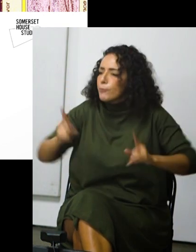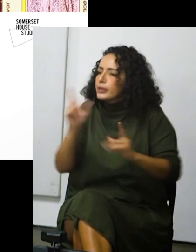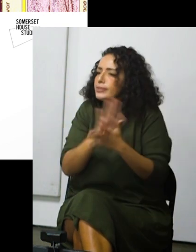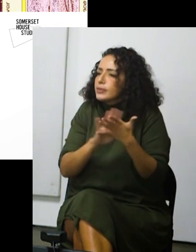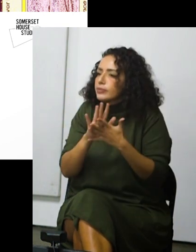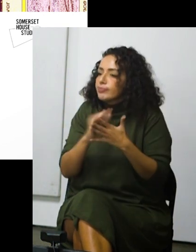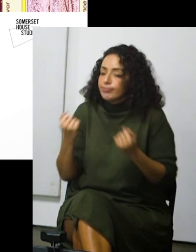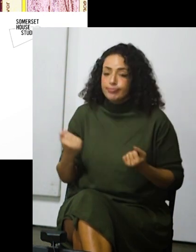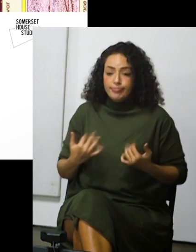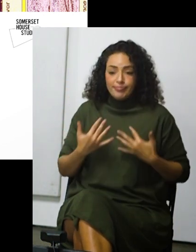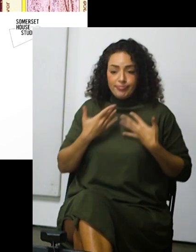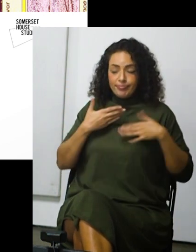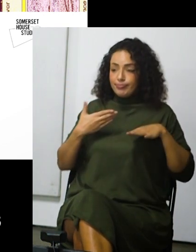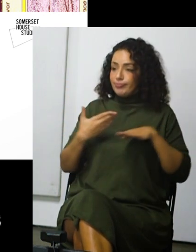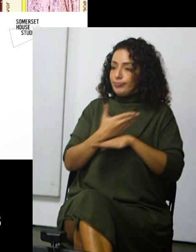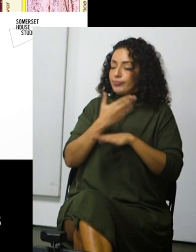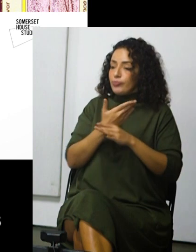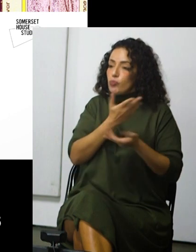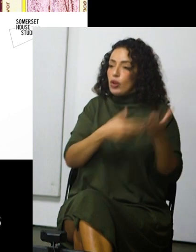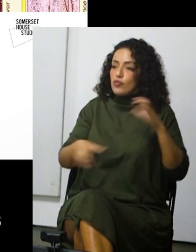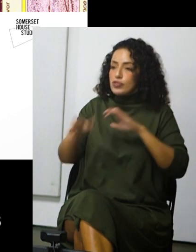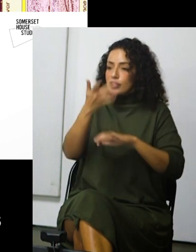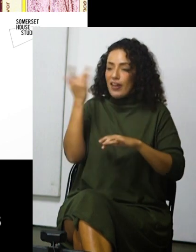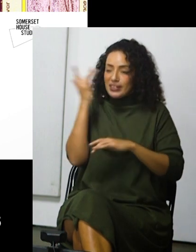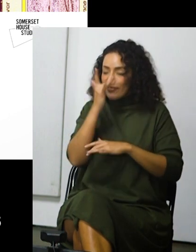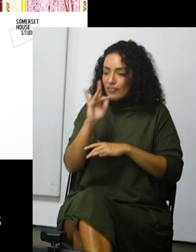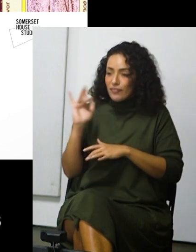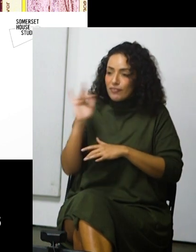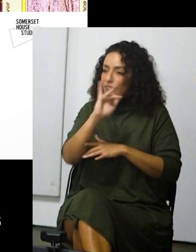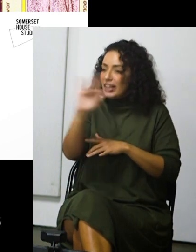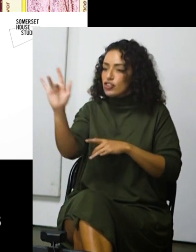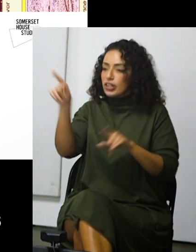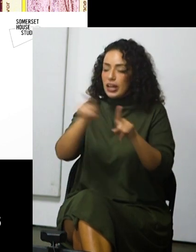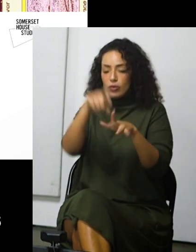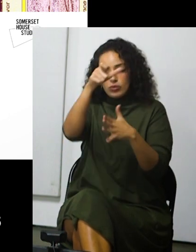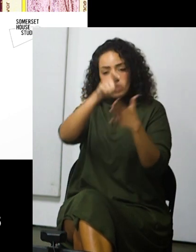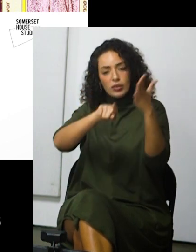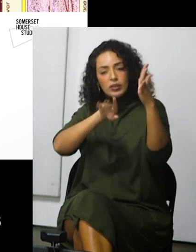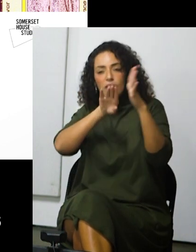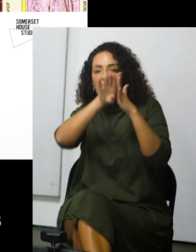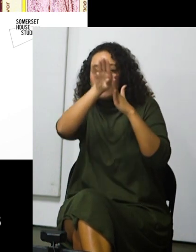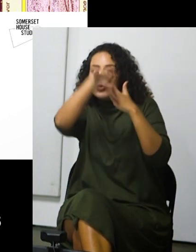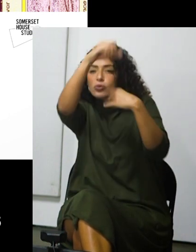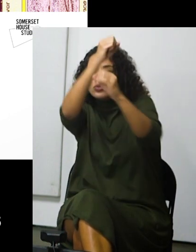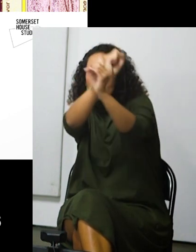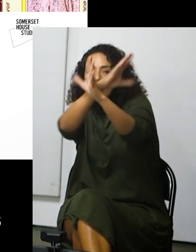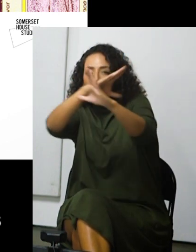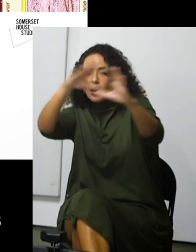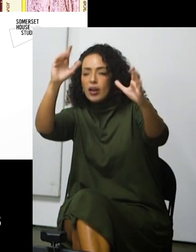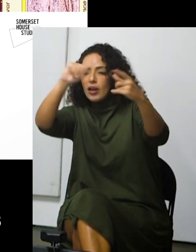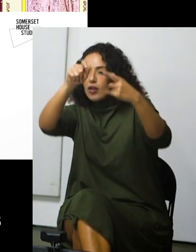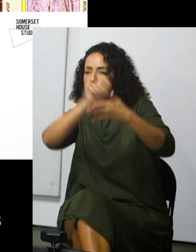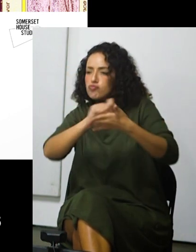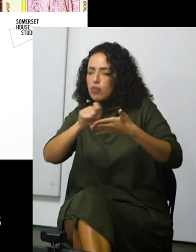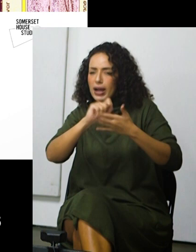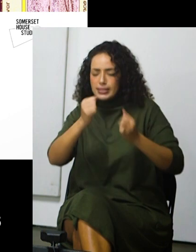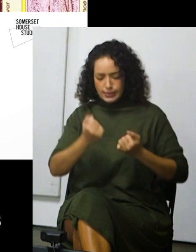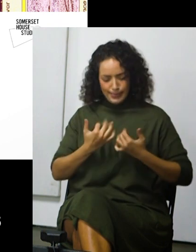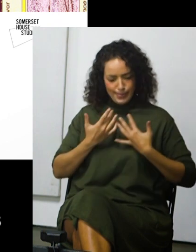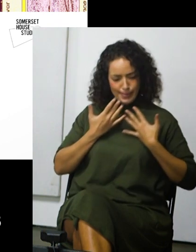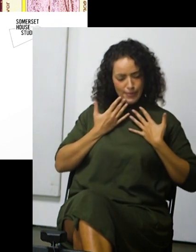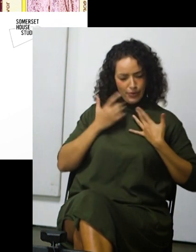science fiction writers like Octavia E. Butler and works on crypt futurity like Alison Kafer, we thought and made through